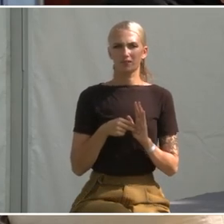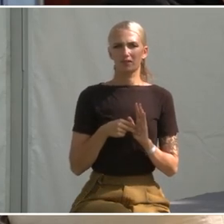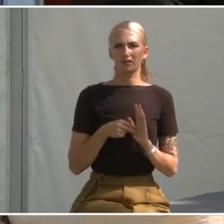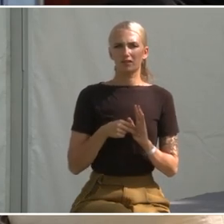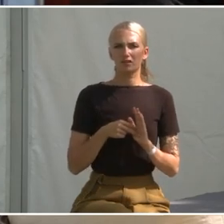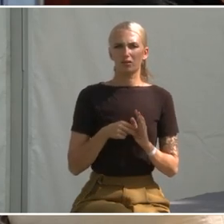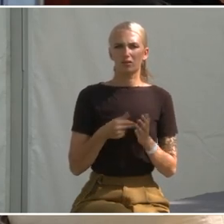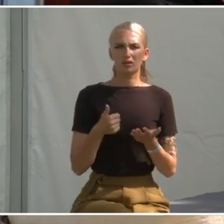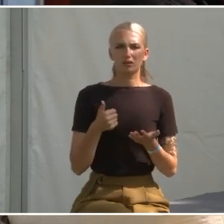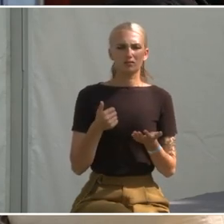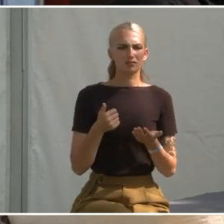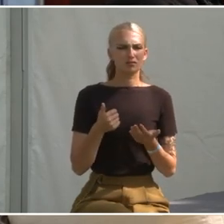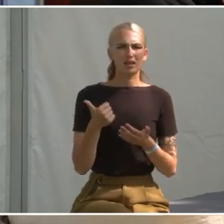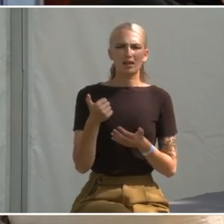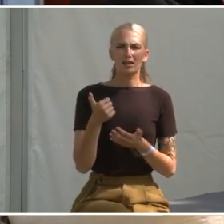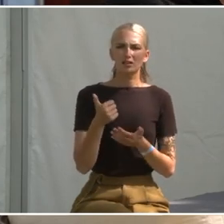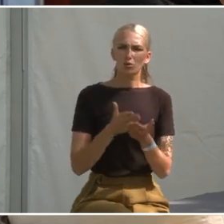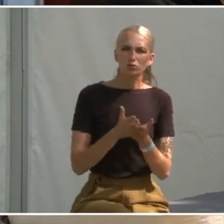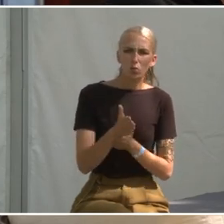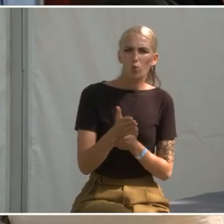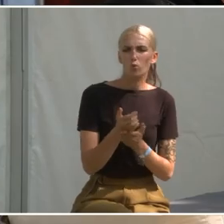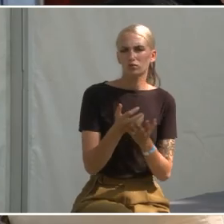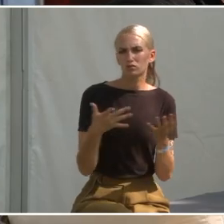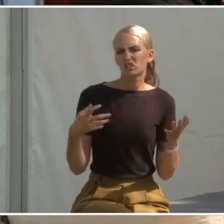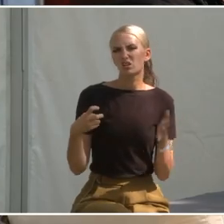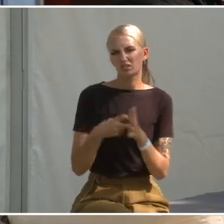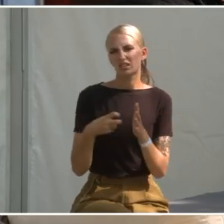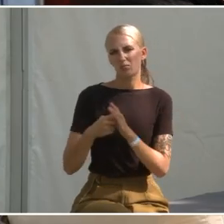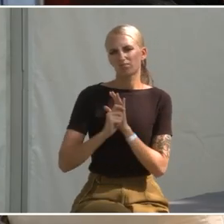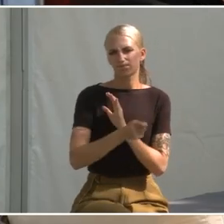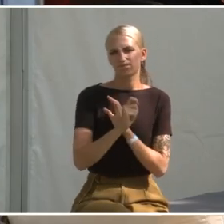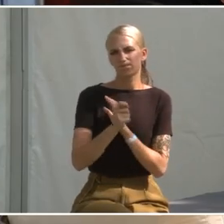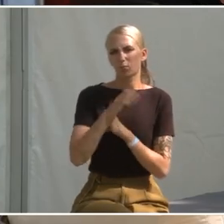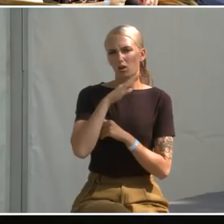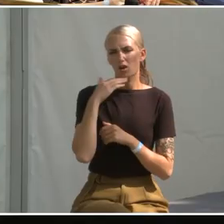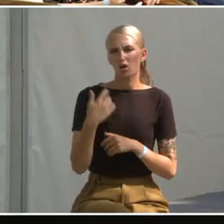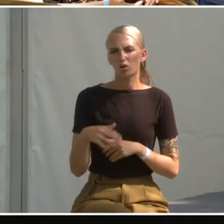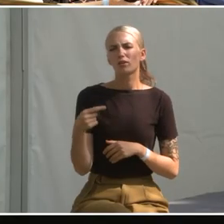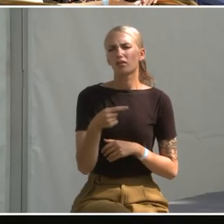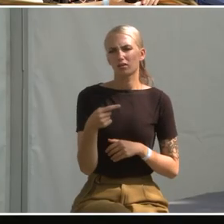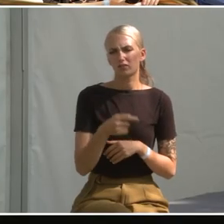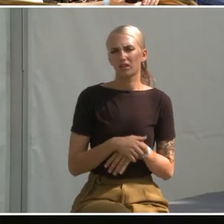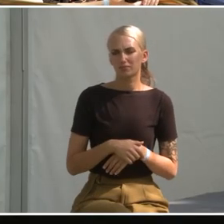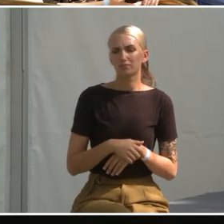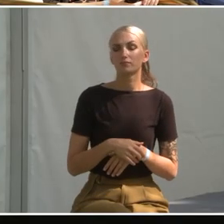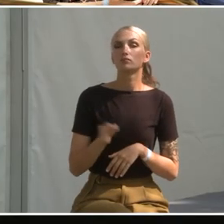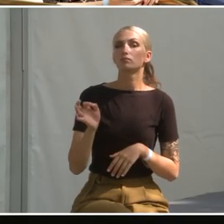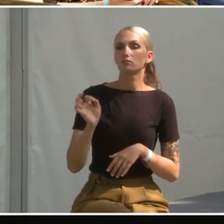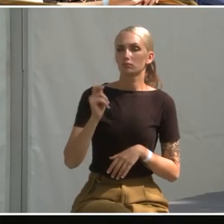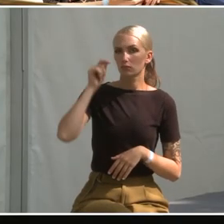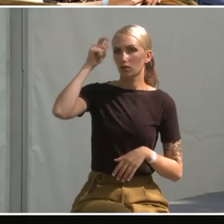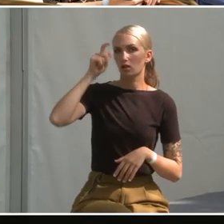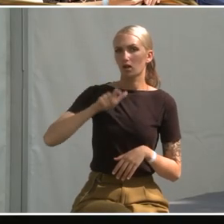orientation, there could be still a lot of stigma. Katariina? Yeah, maybe from a student's perspective as